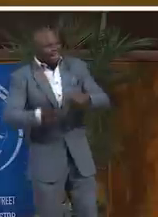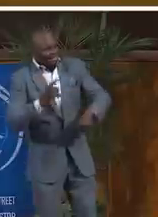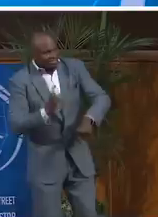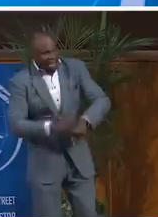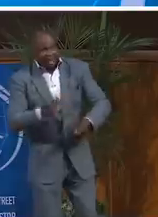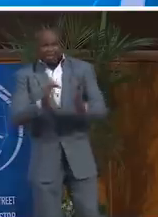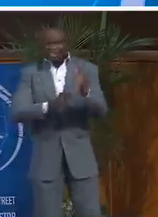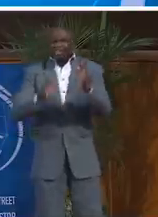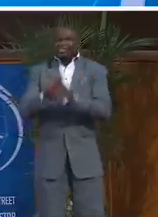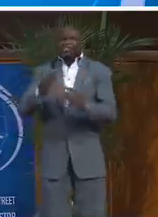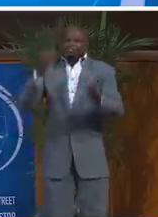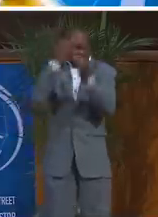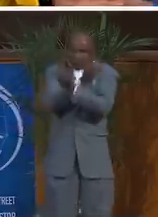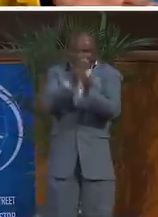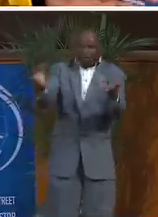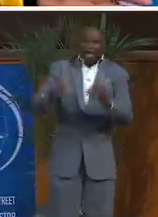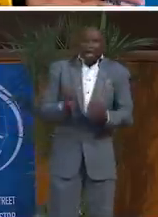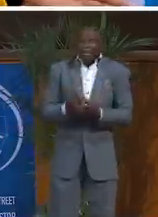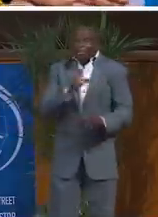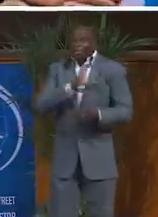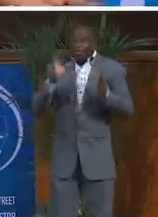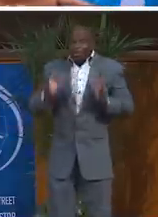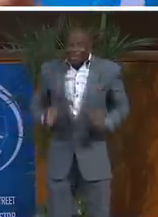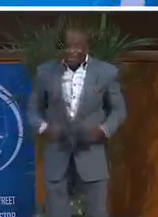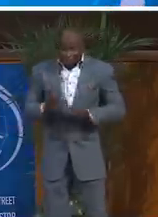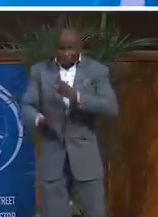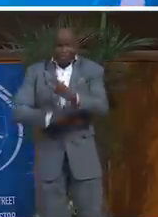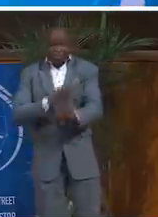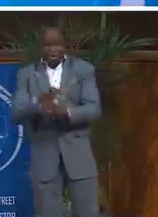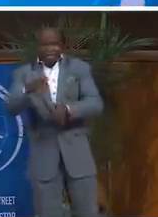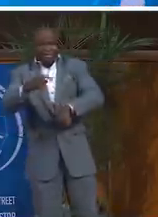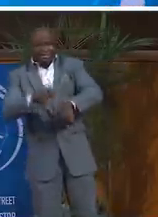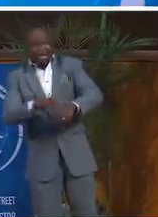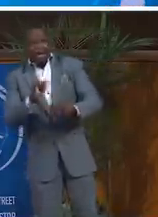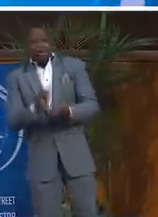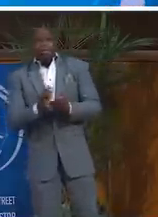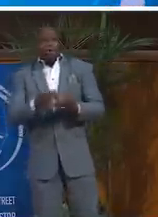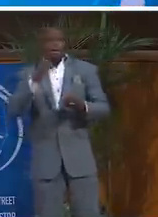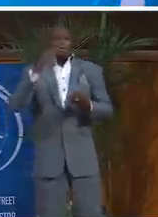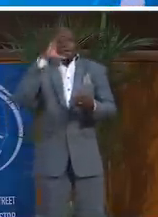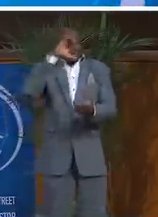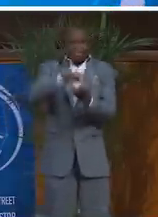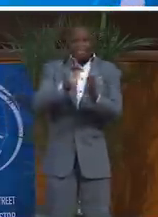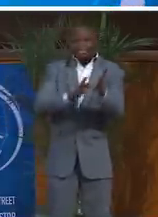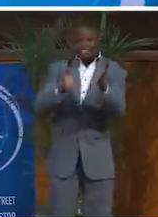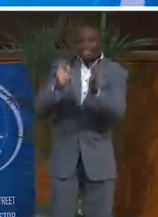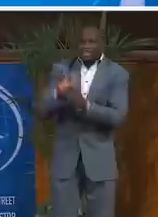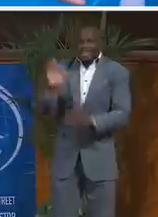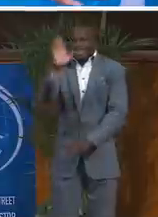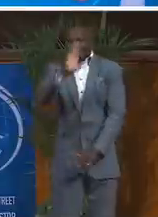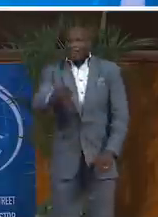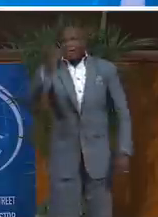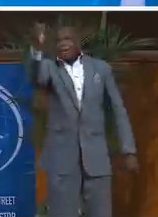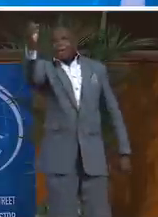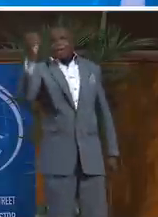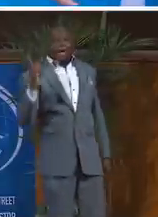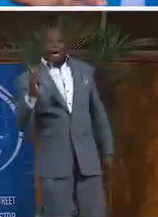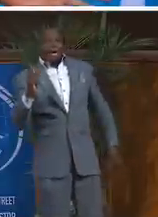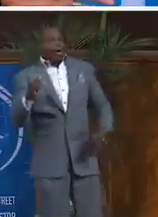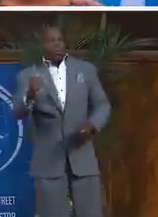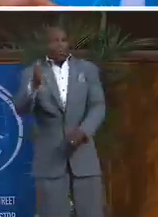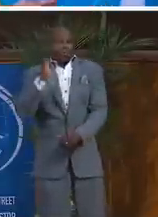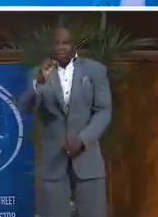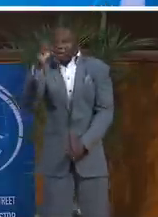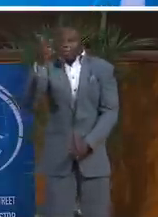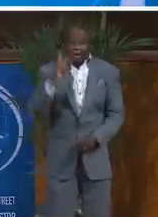time Jesus spoke. And there were many Christians in the world at that time who believed that Jesus is never coming back or he won't be